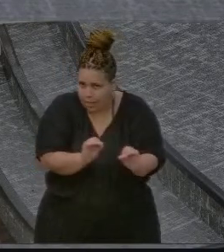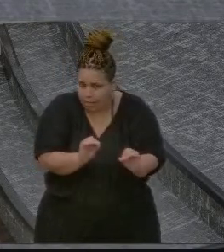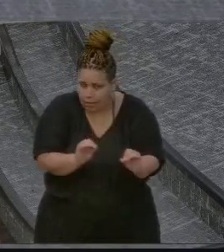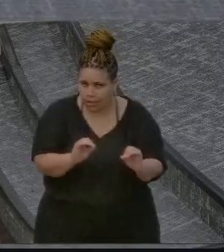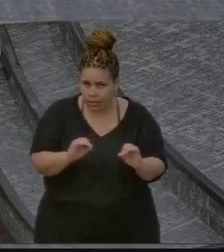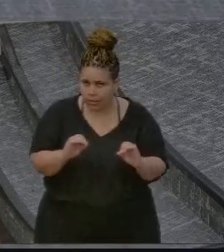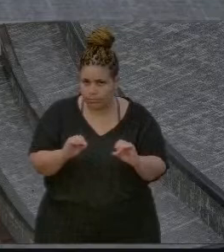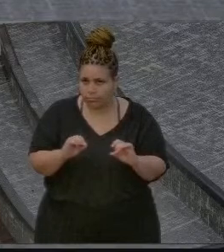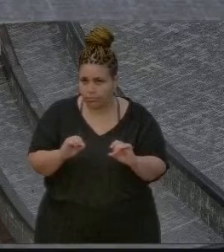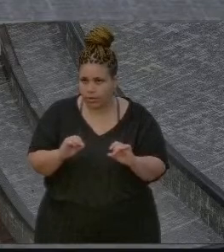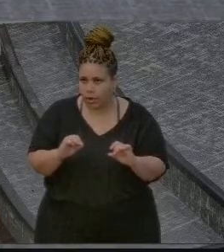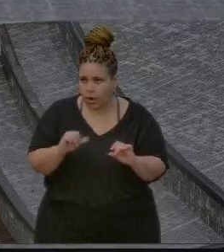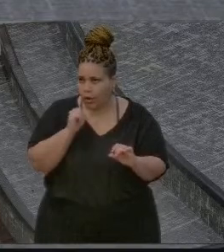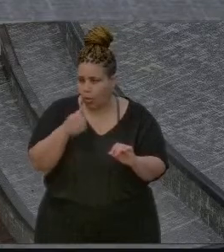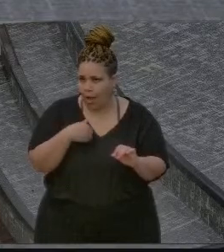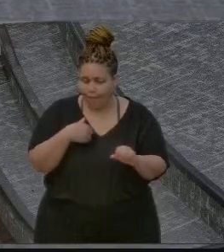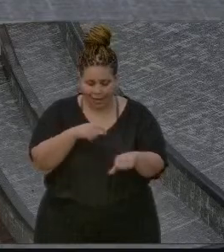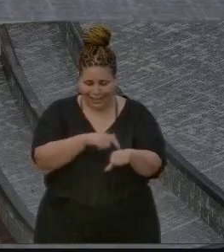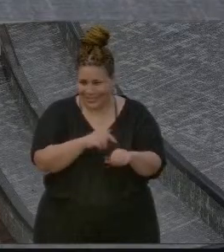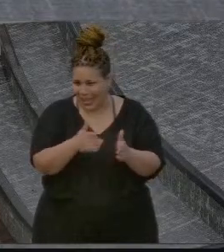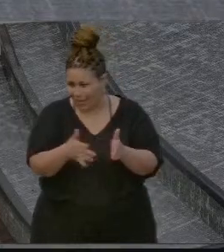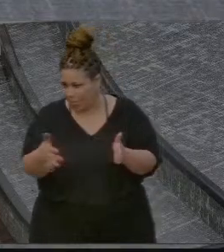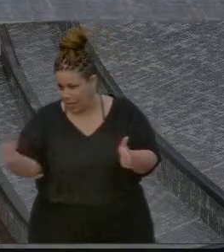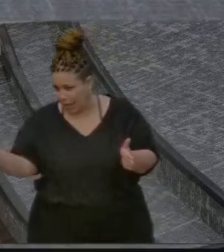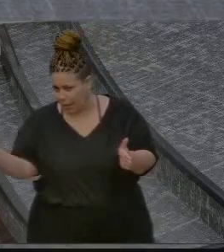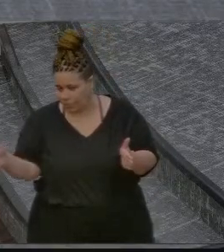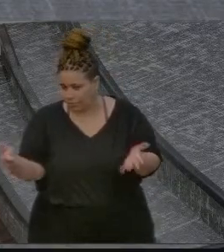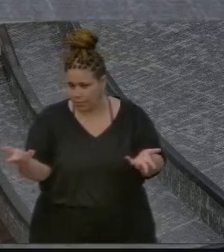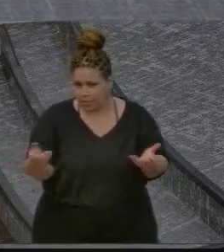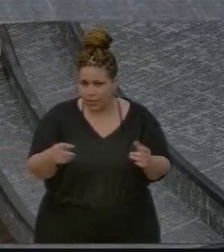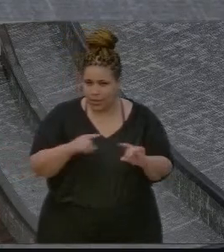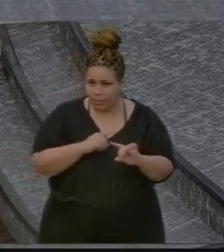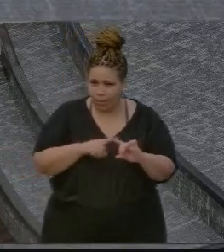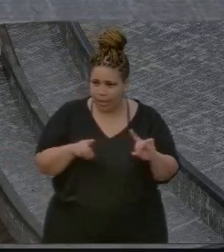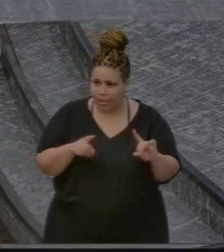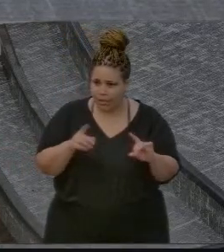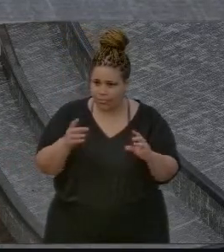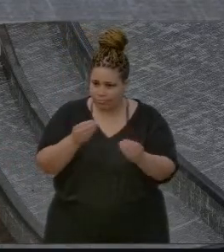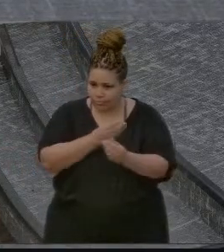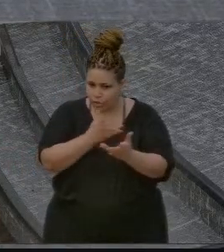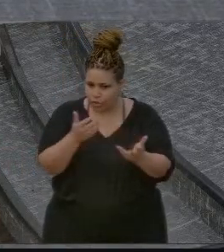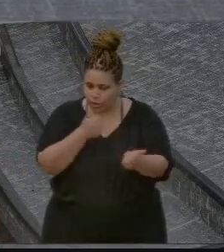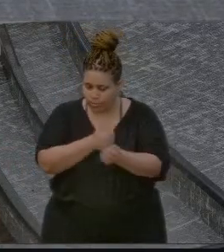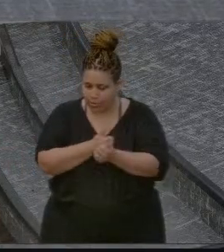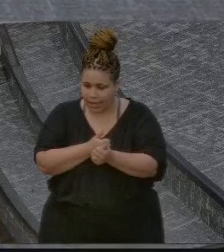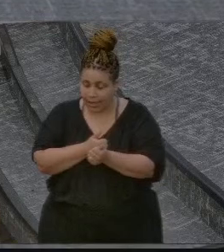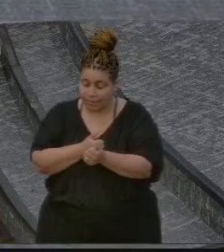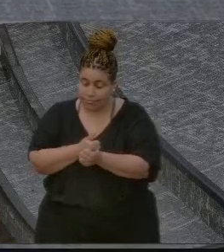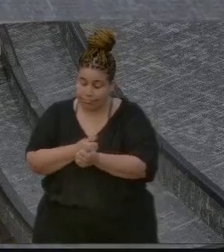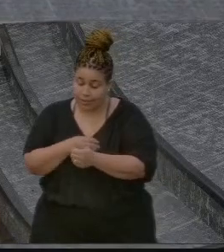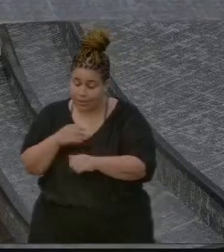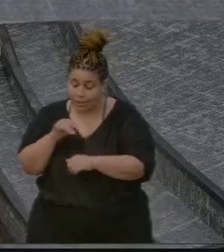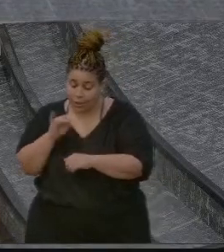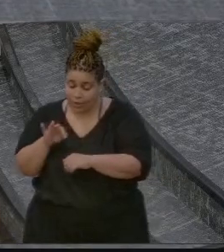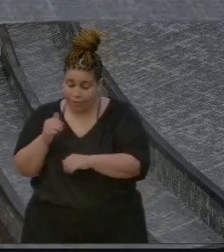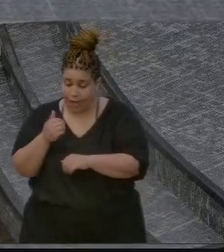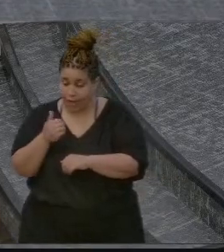just wanted to update the board on that. And if we get something that's interesting or concrete, I'll certainly share